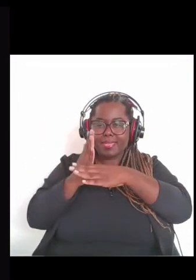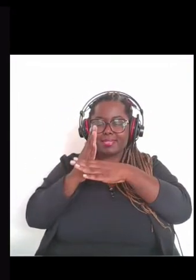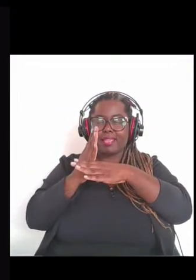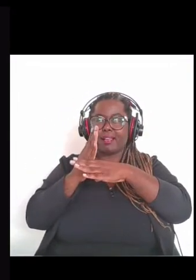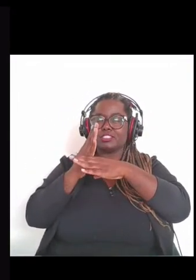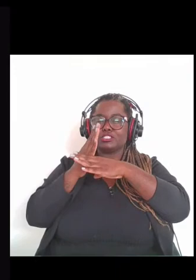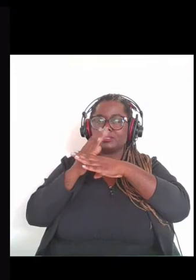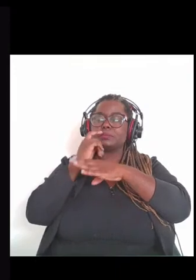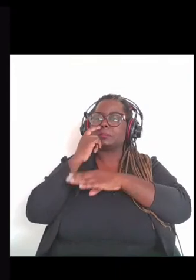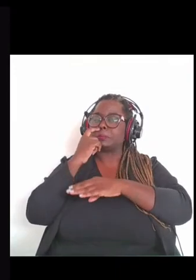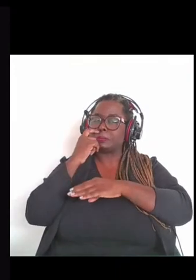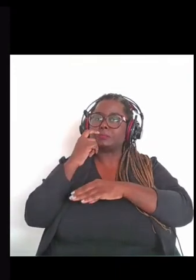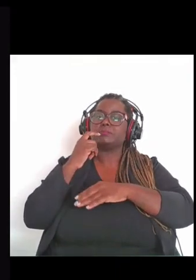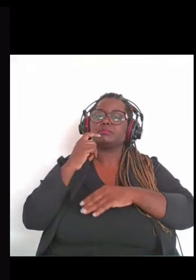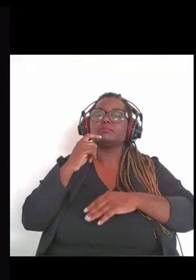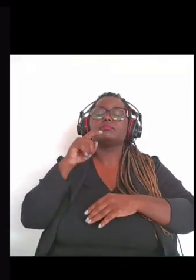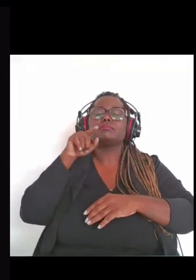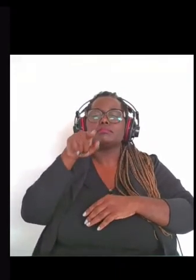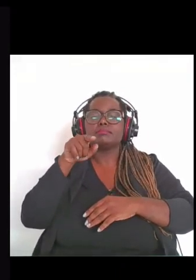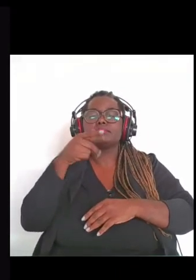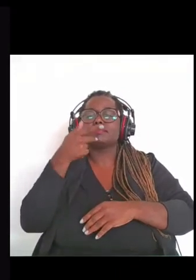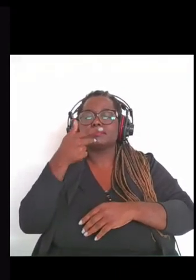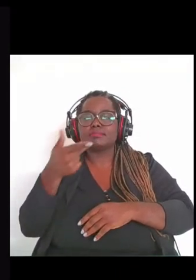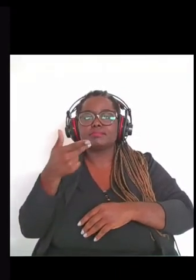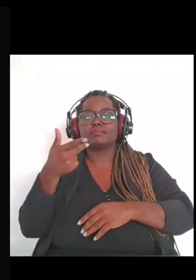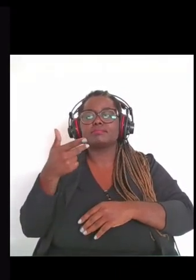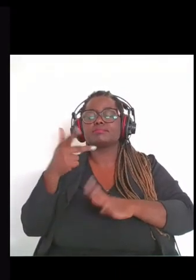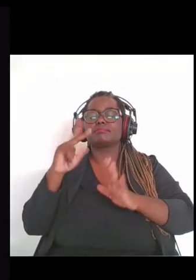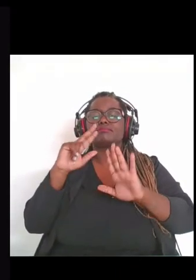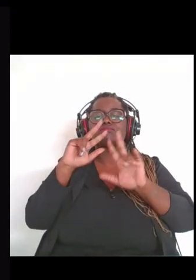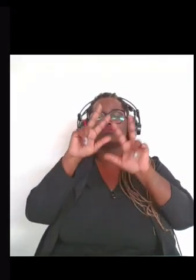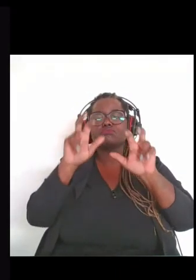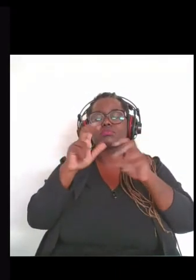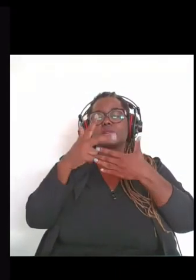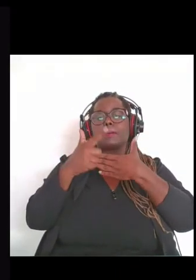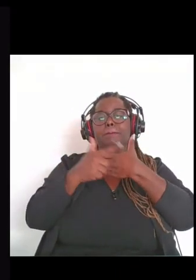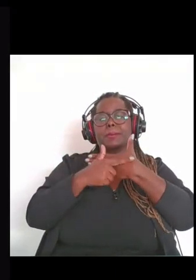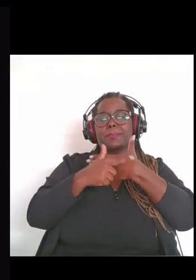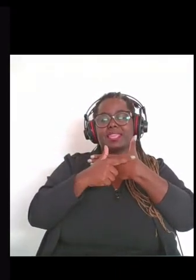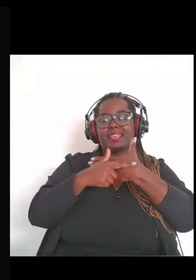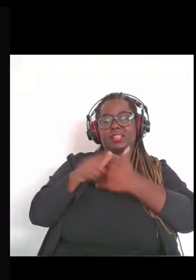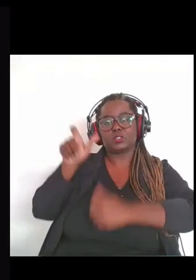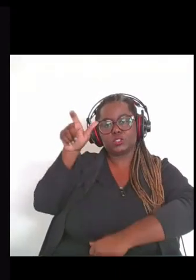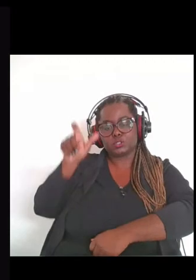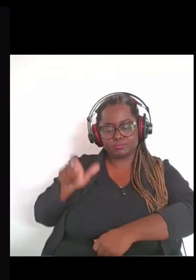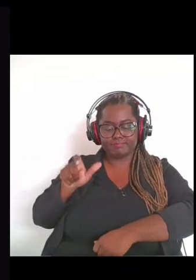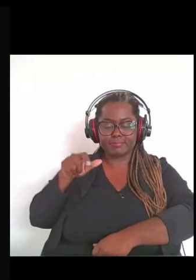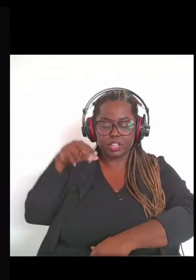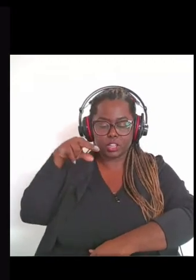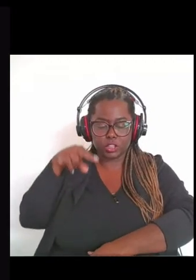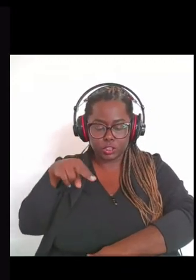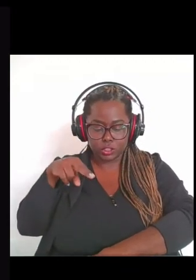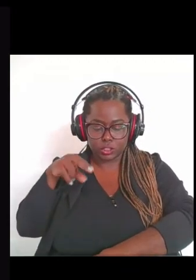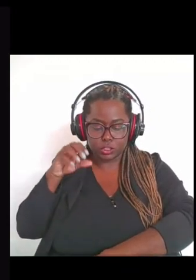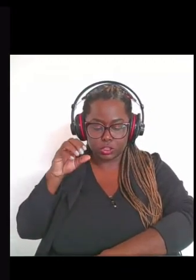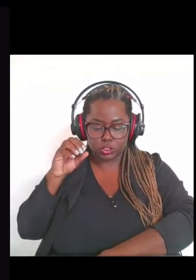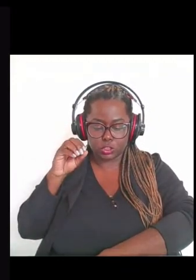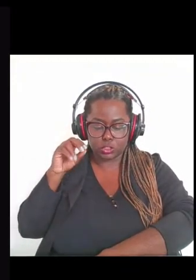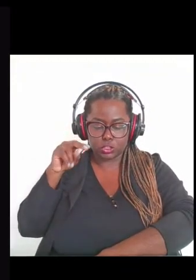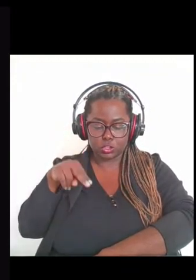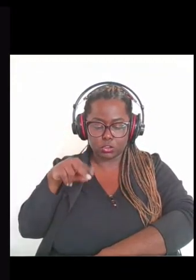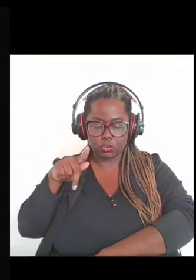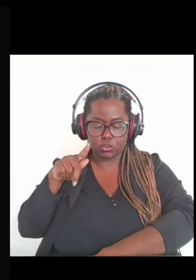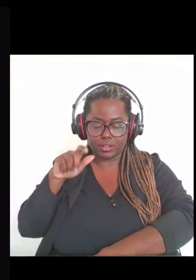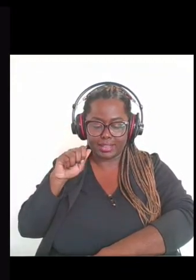that plays in society in the crowd those in African context would know what a crawl is